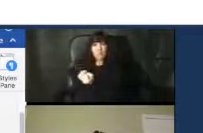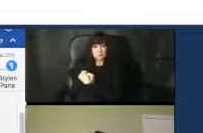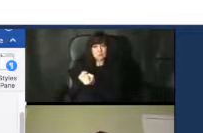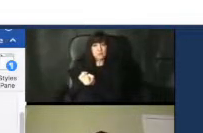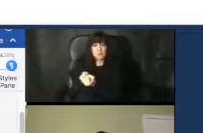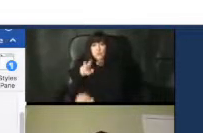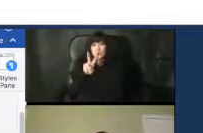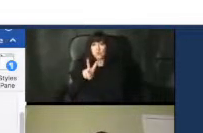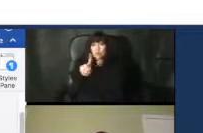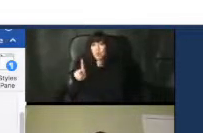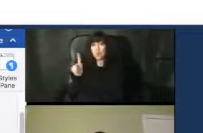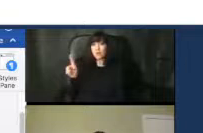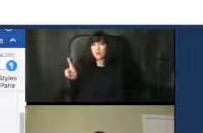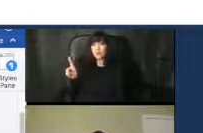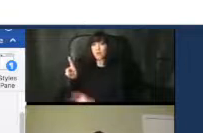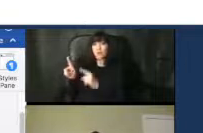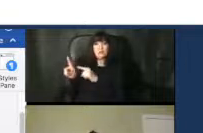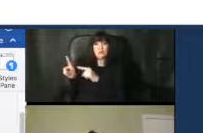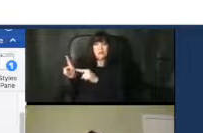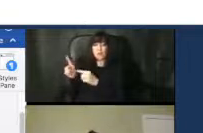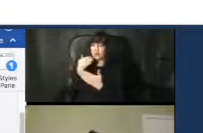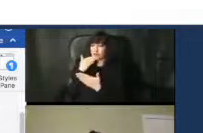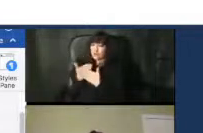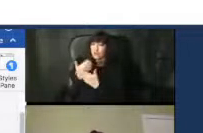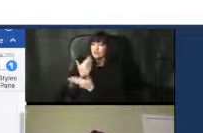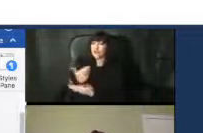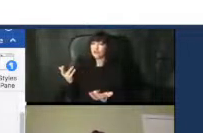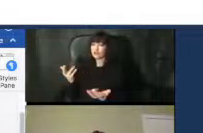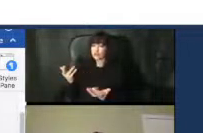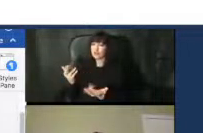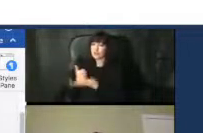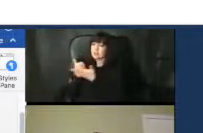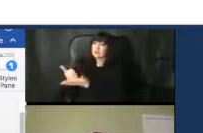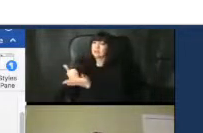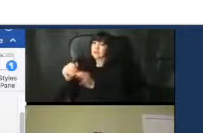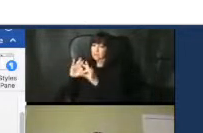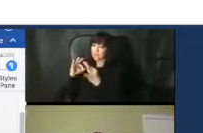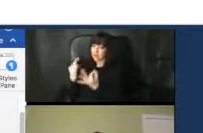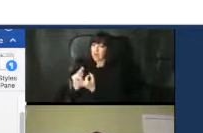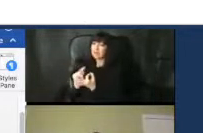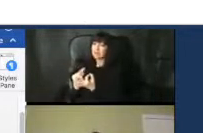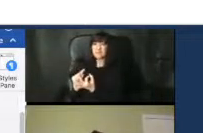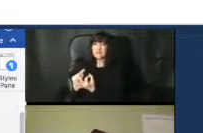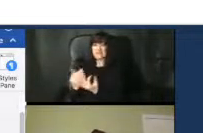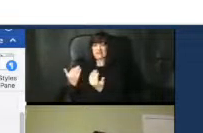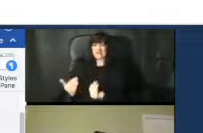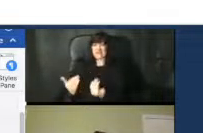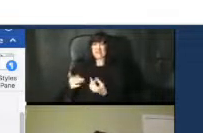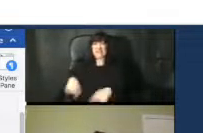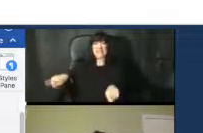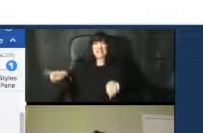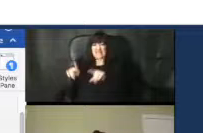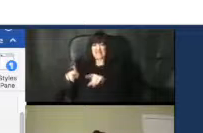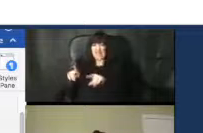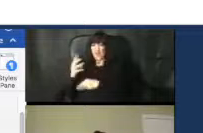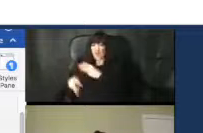211 and some other resources can help families. Barb mentioned some of the challenges around kind of basic needs at this point,